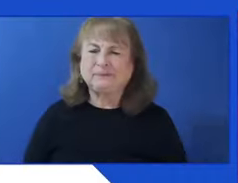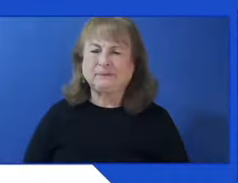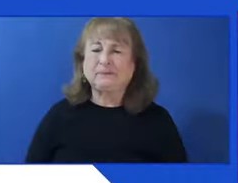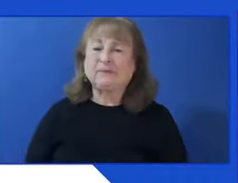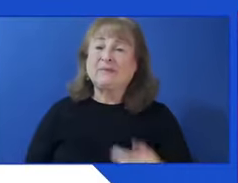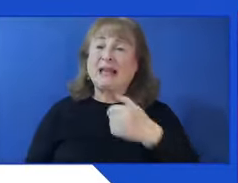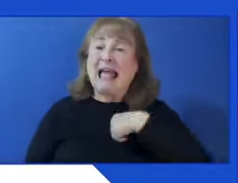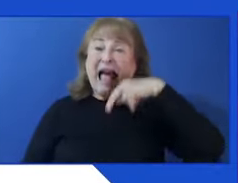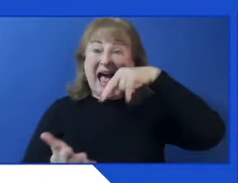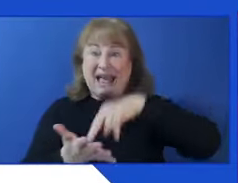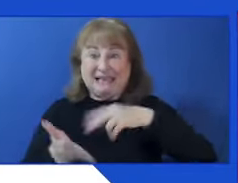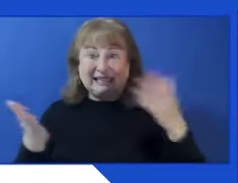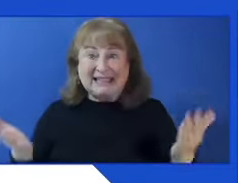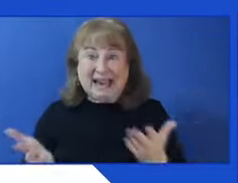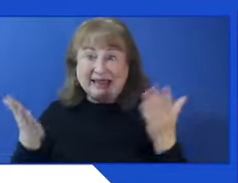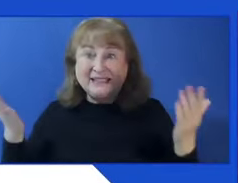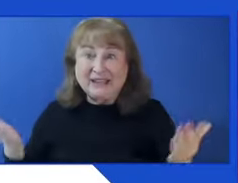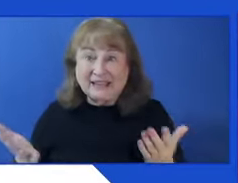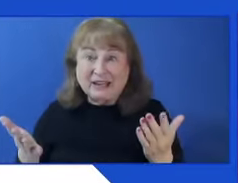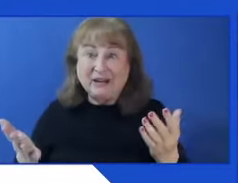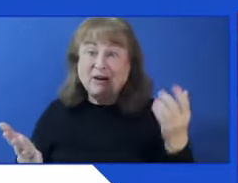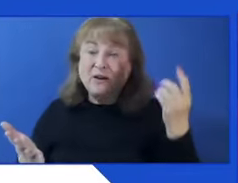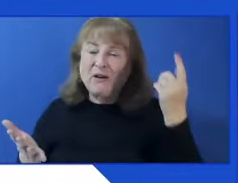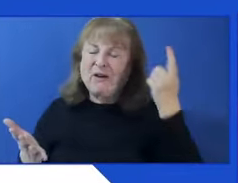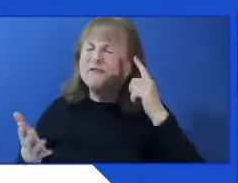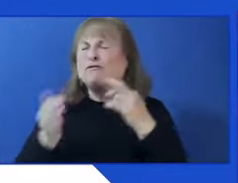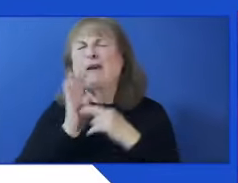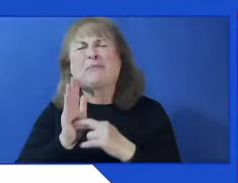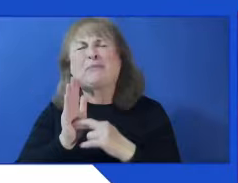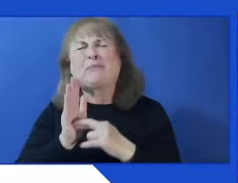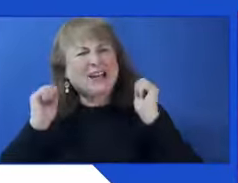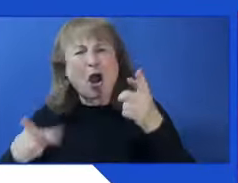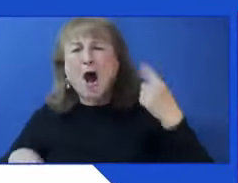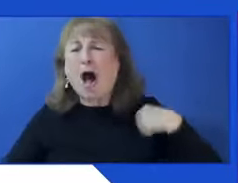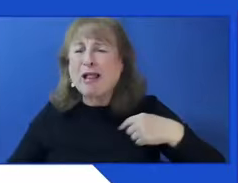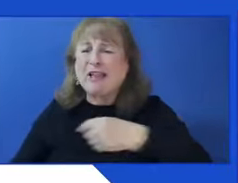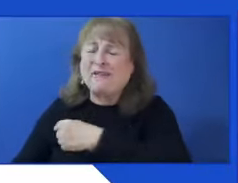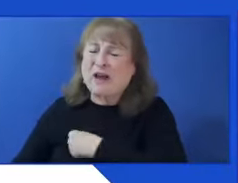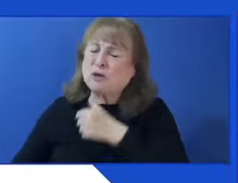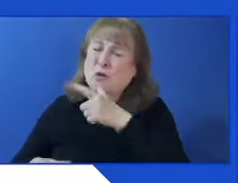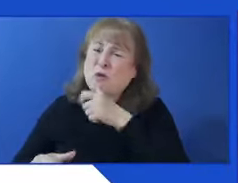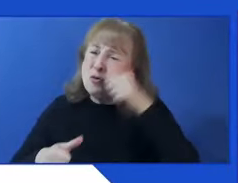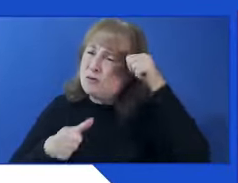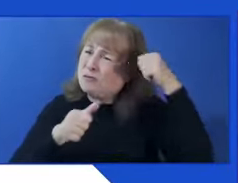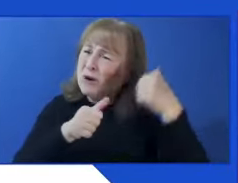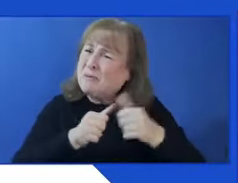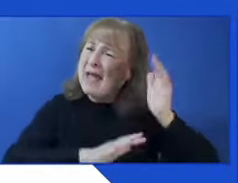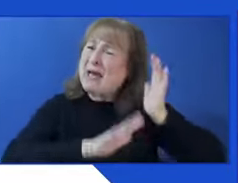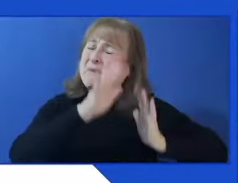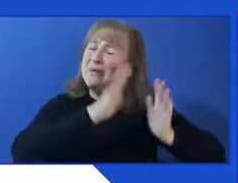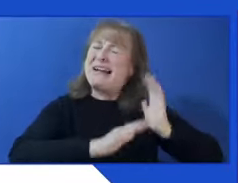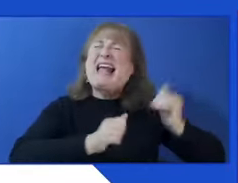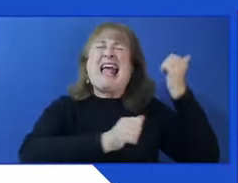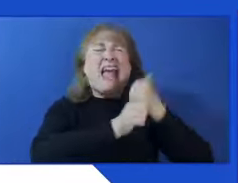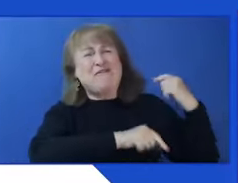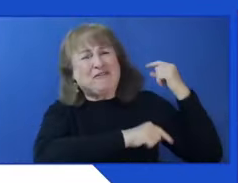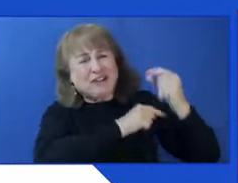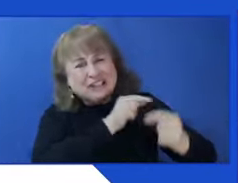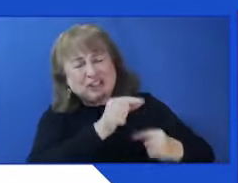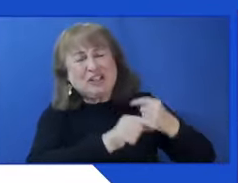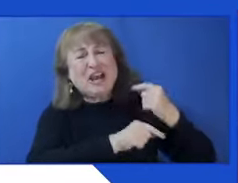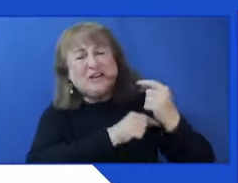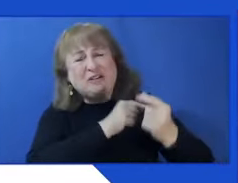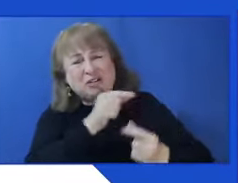I stand here for all of us who remember that in every generation